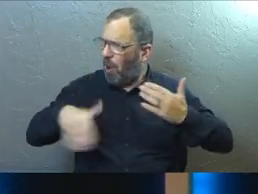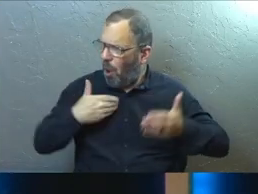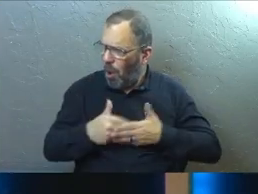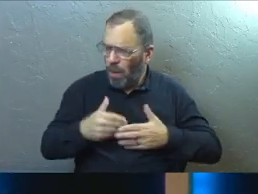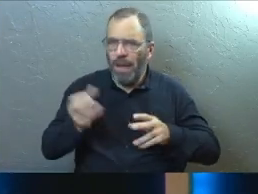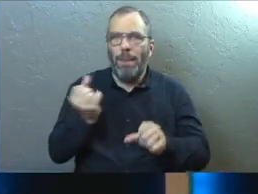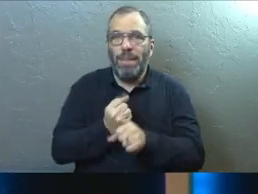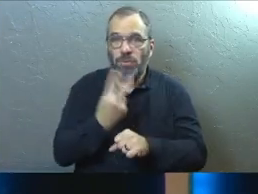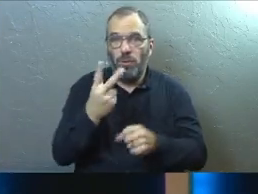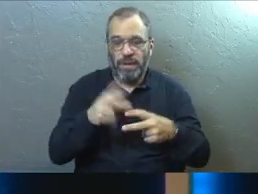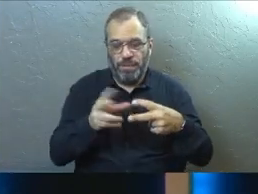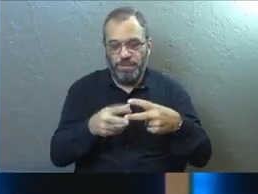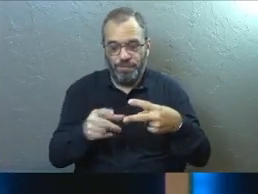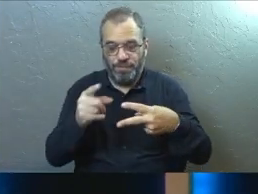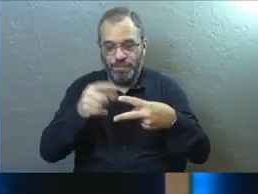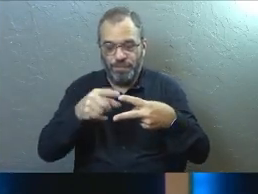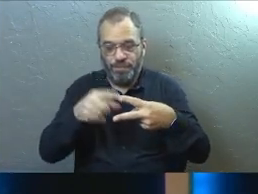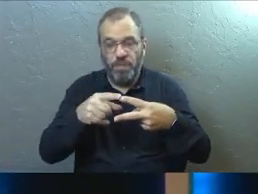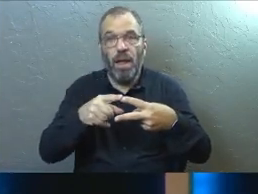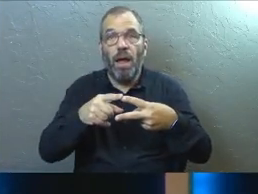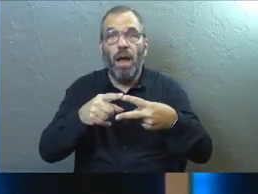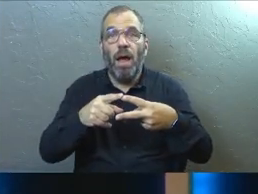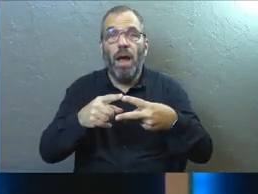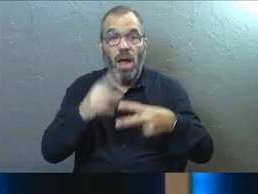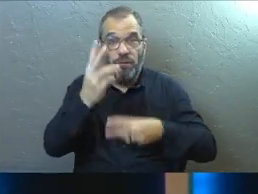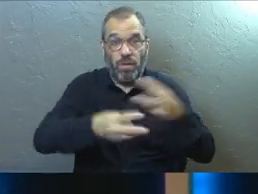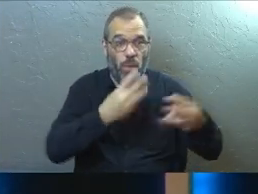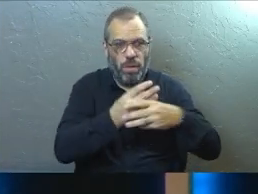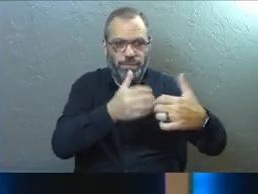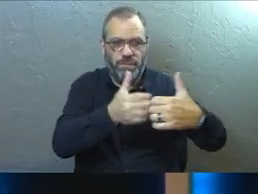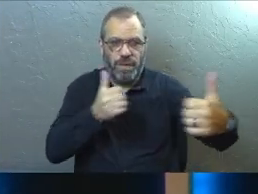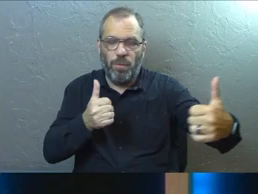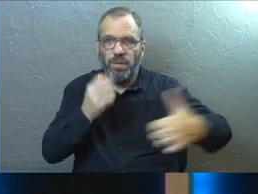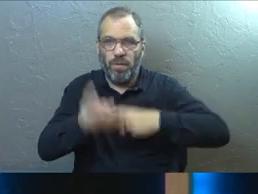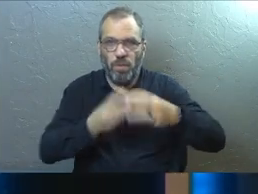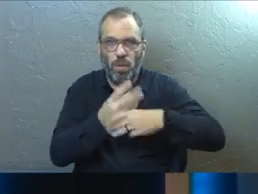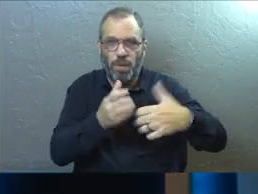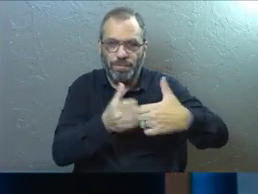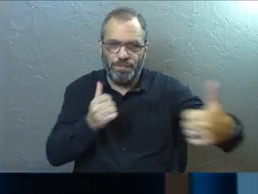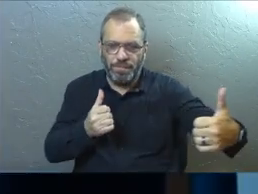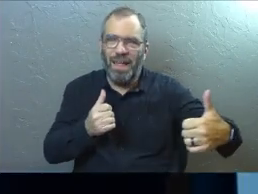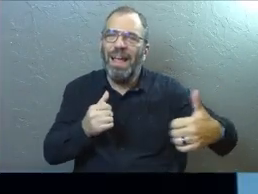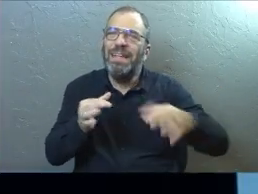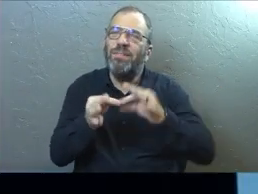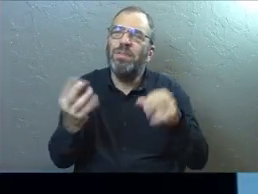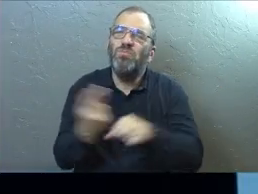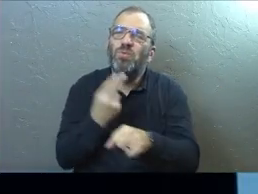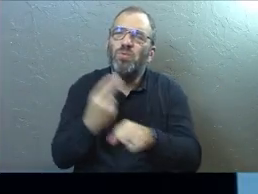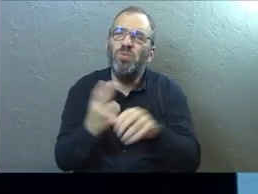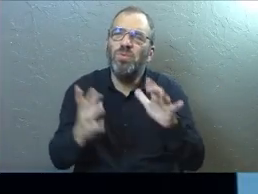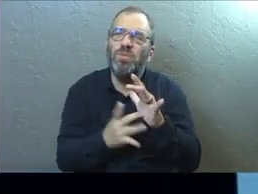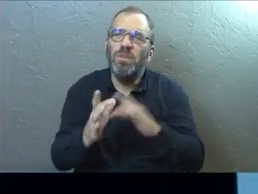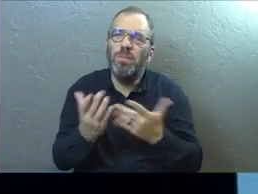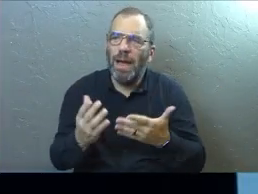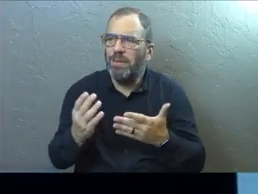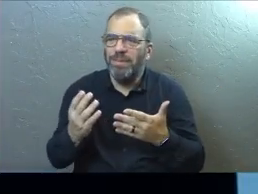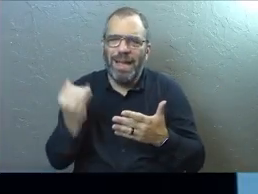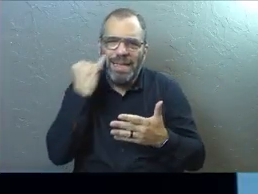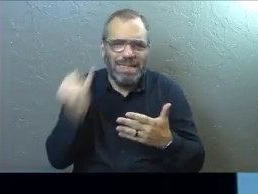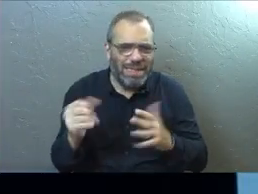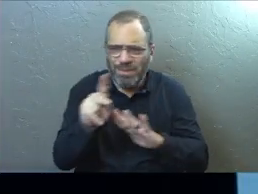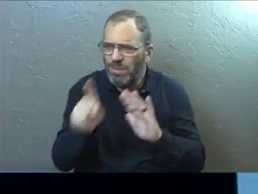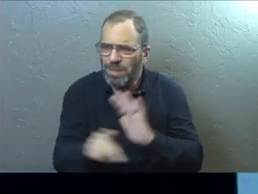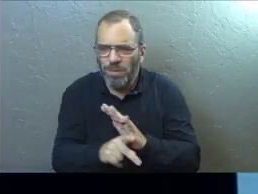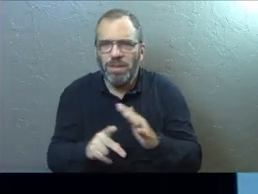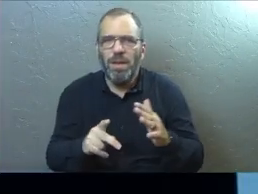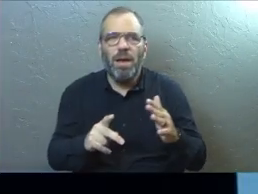I need, it builds two things in us. Number one, it separates us from the world. And that's a phrase that gets used a lot in the scripture, and there's lots of ideas and